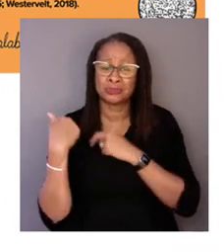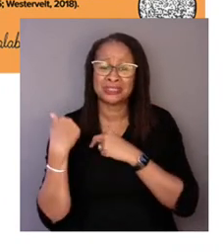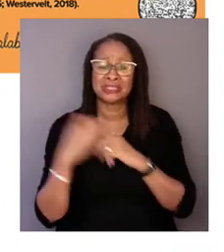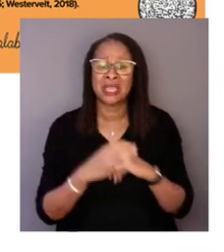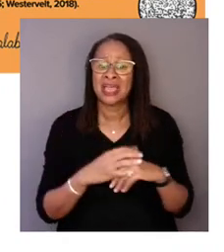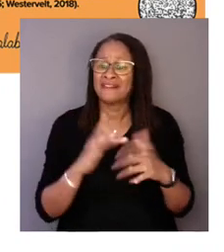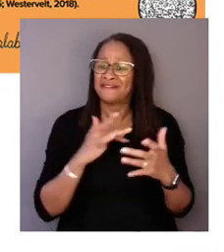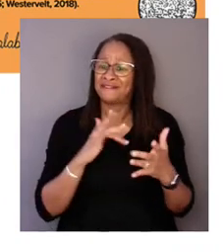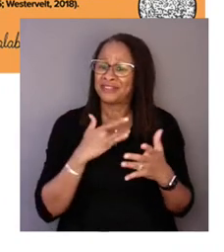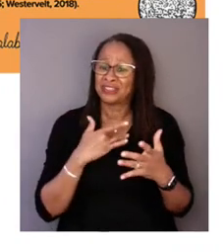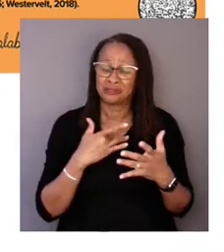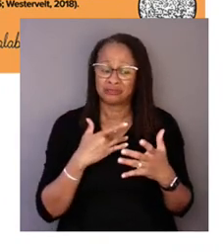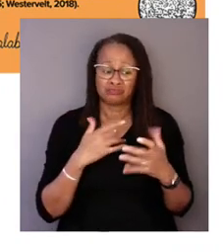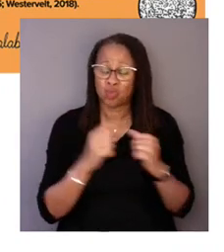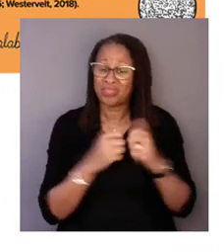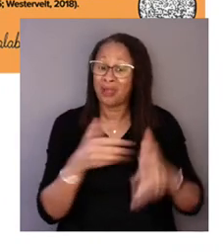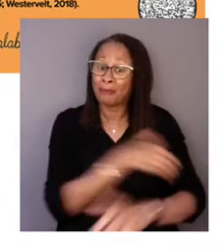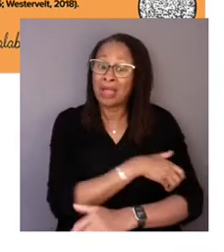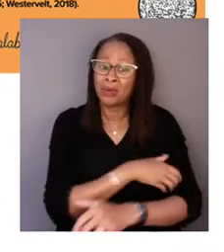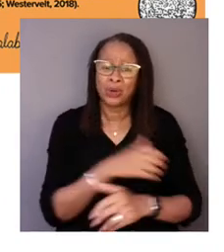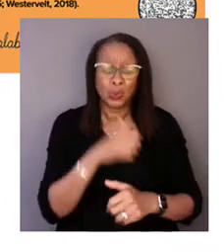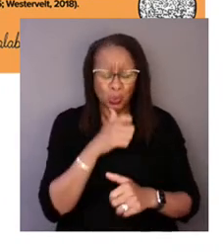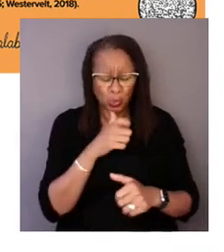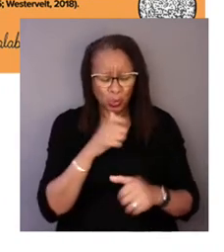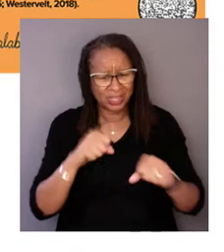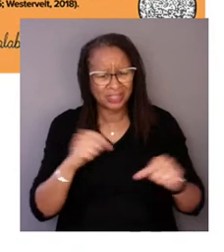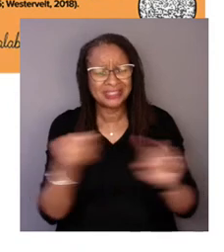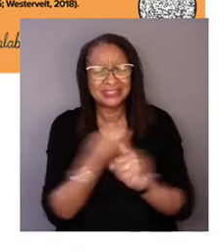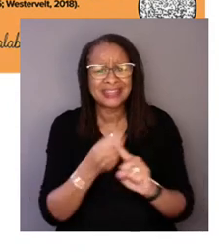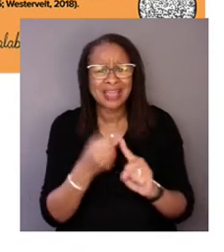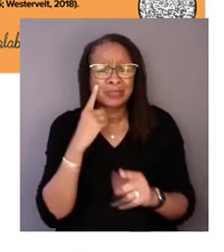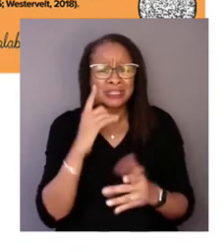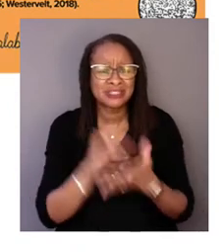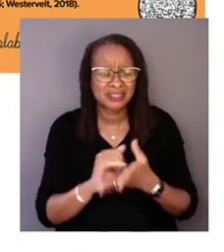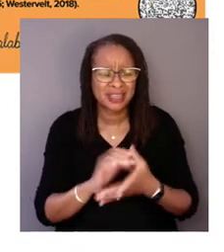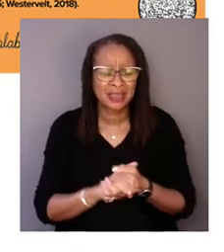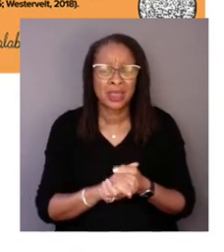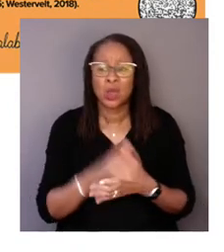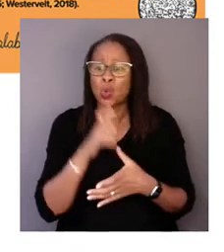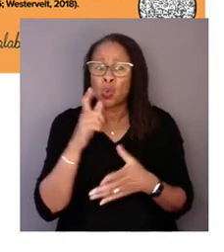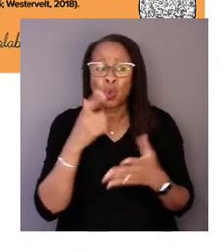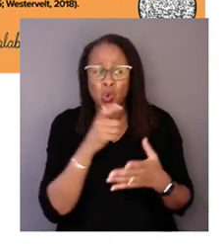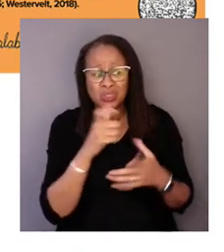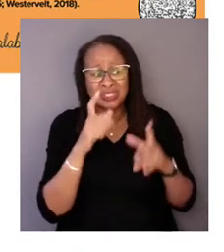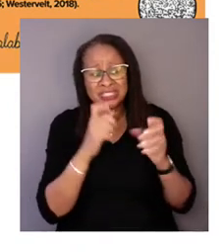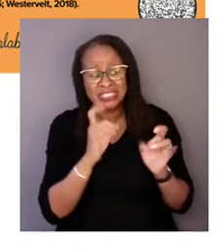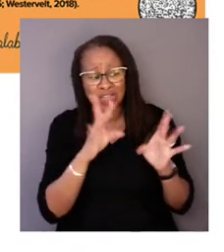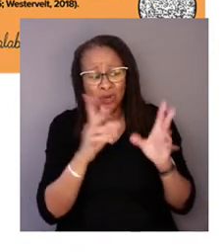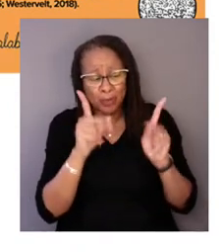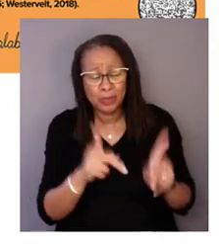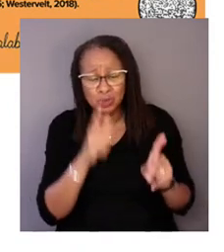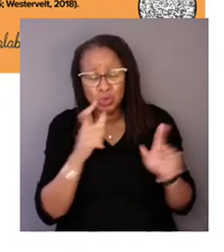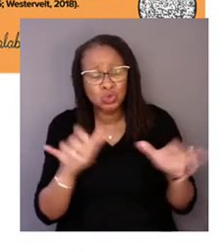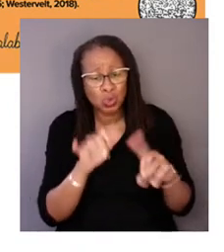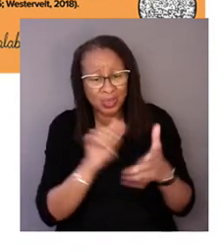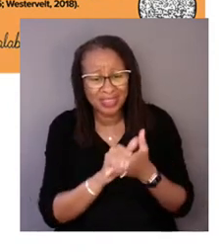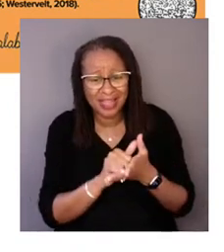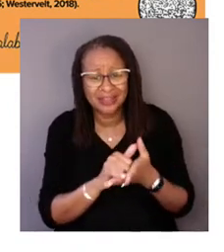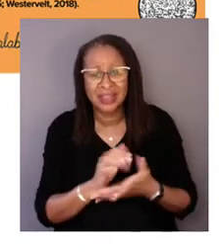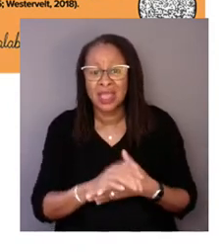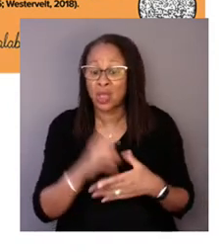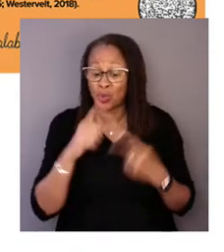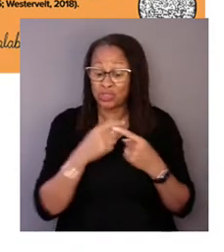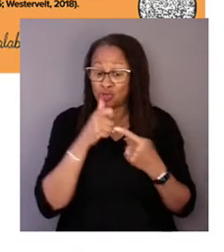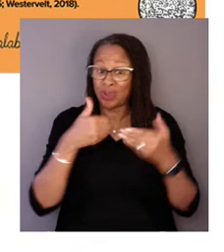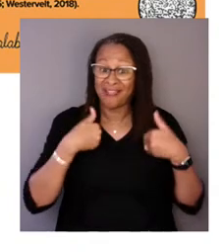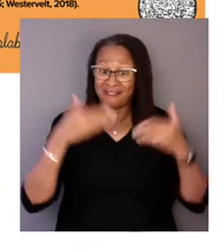in the headlines of like, this monster's, this like, you know, terrible person is doing this and that? There's not, when you don't have individuals, there